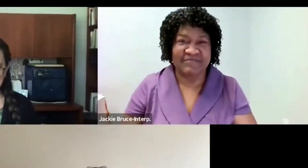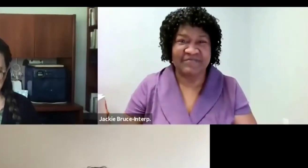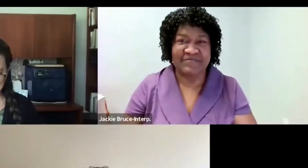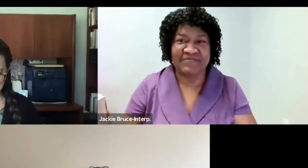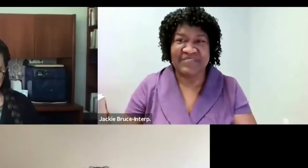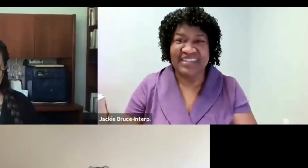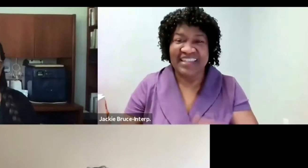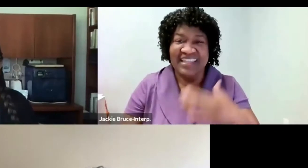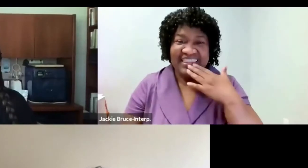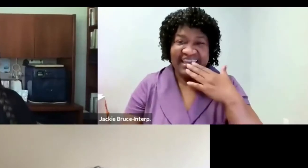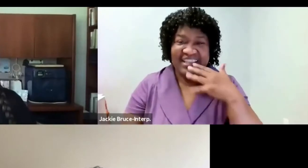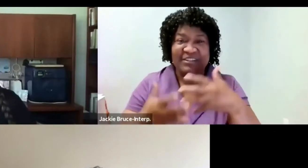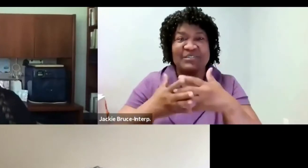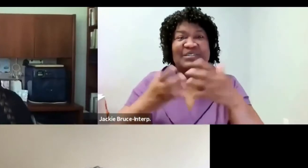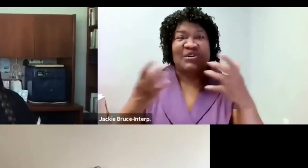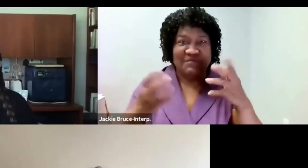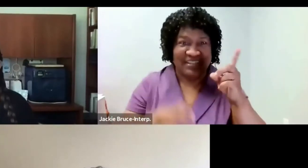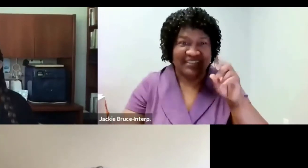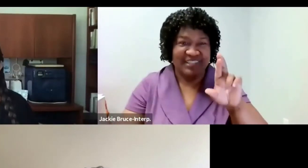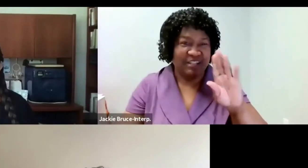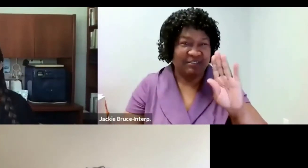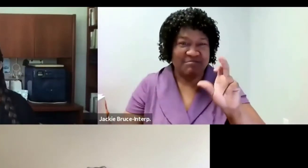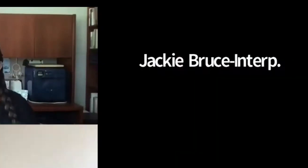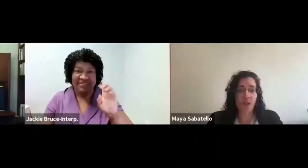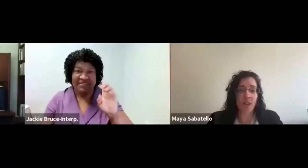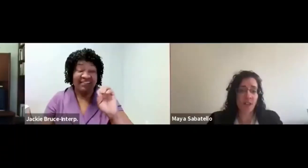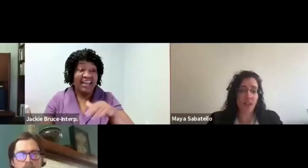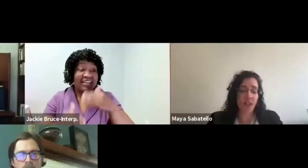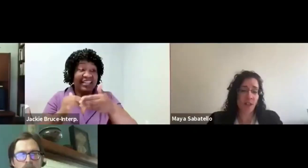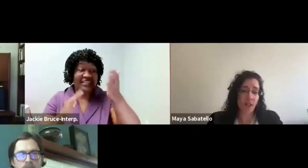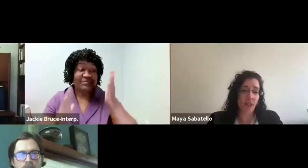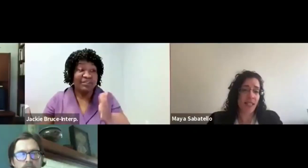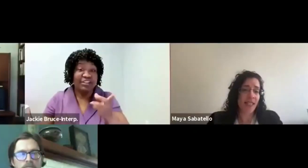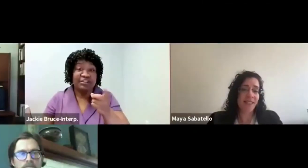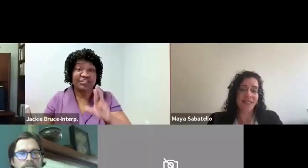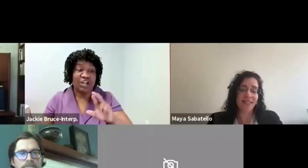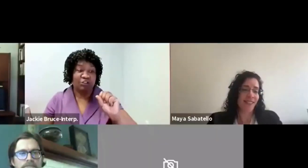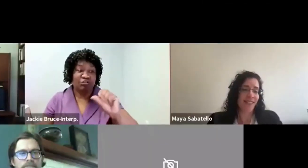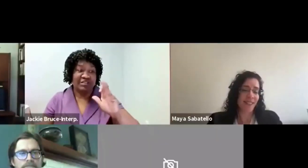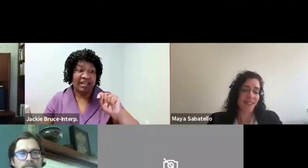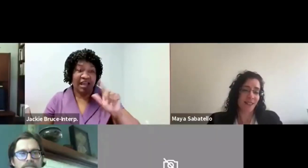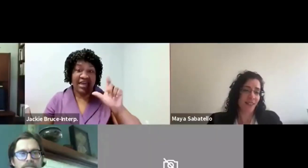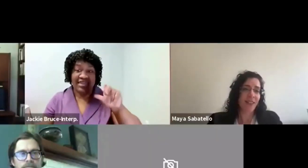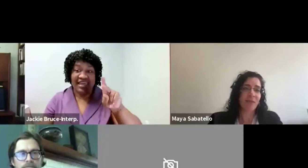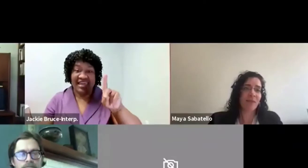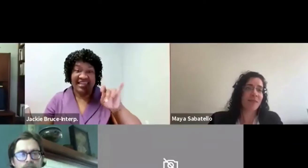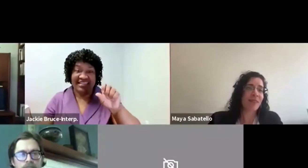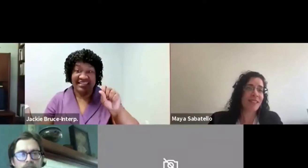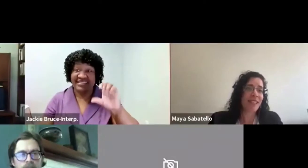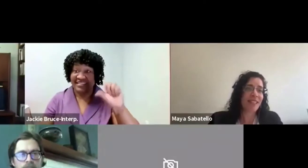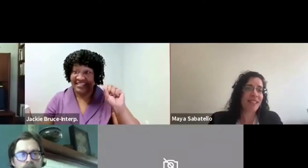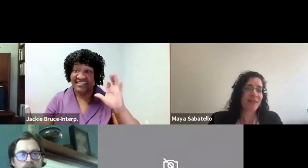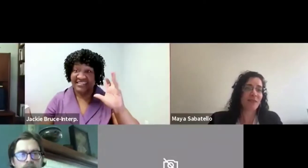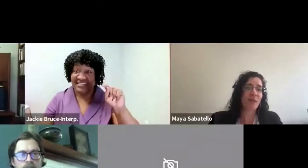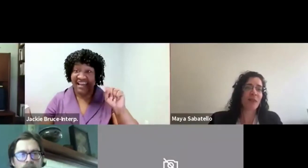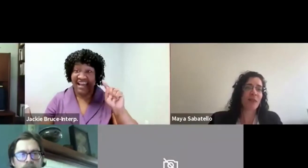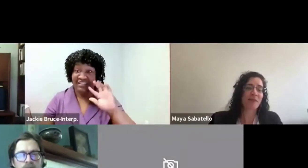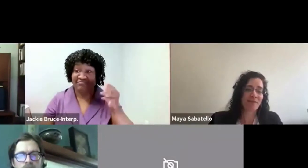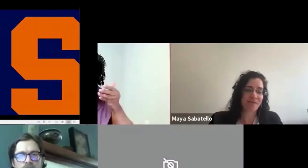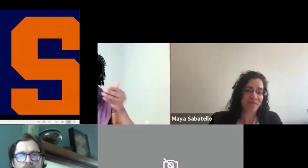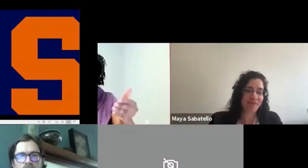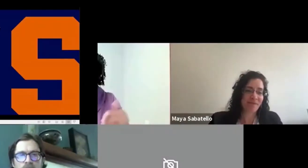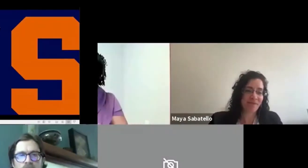Thank you very much, Dr. Burke. Our next speaker is Dr. Scott Landis. And Scott, please take it from